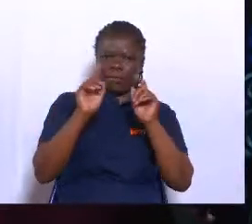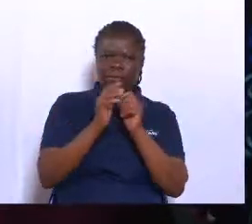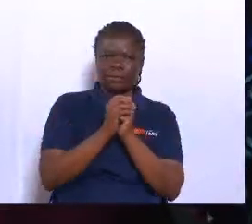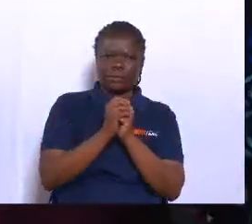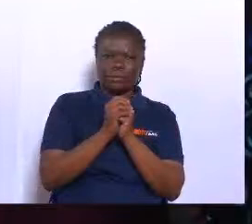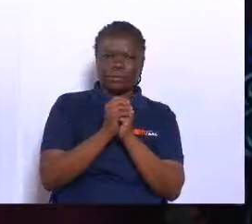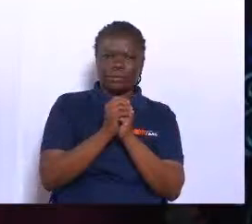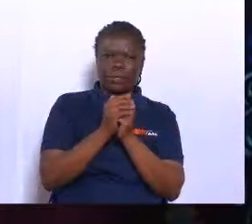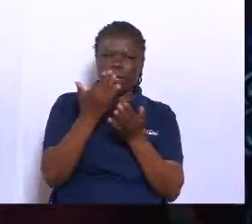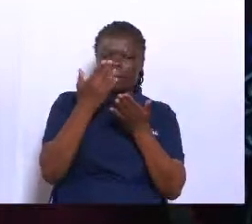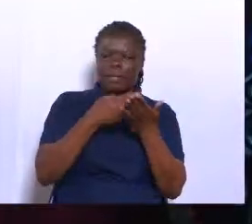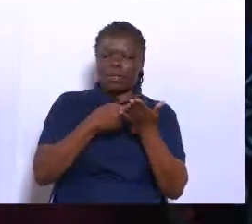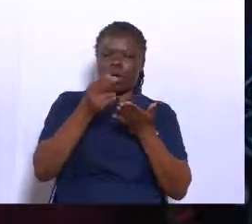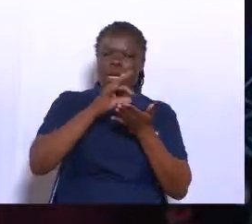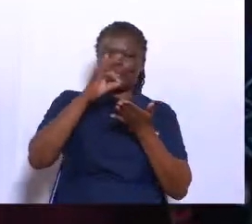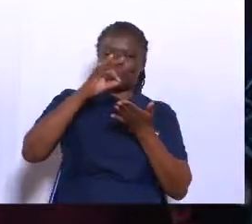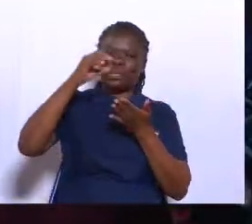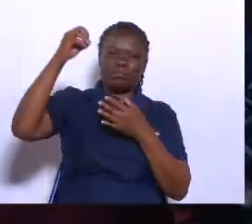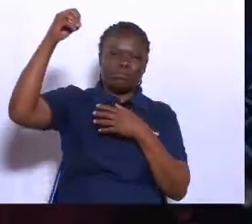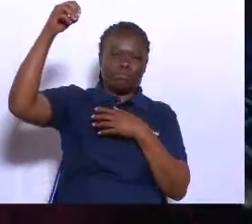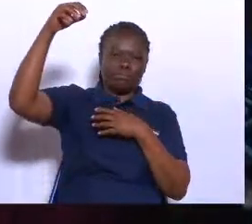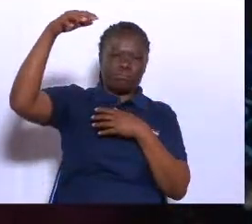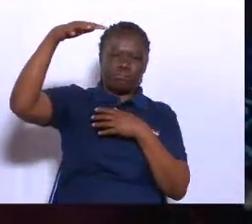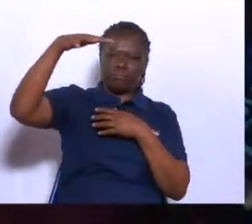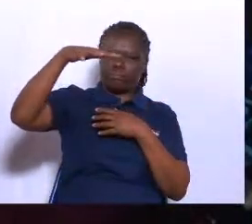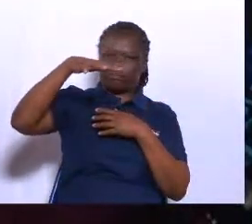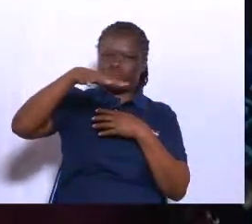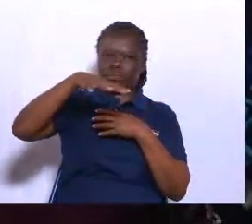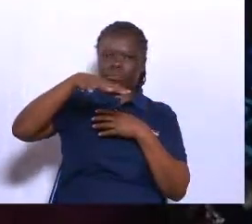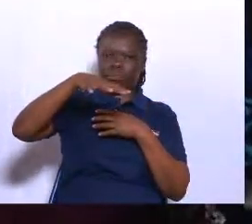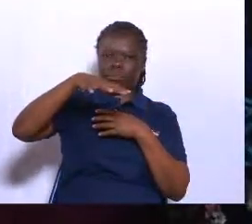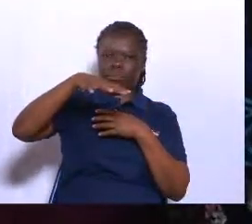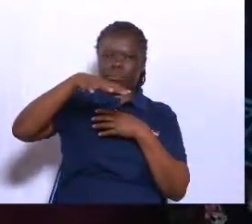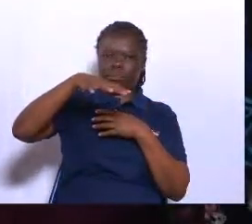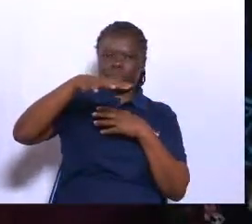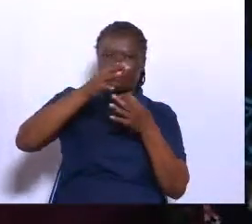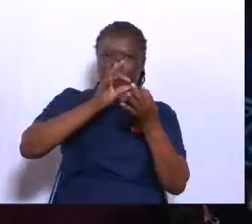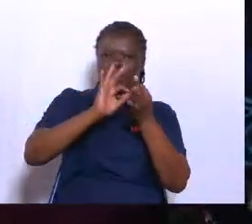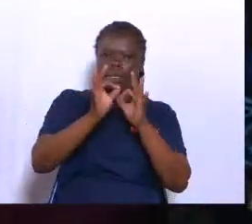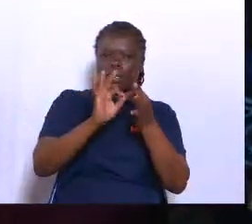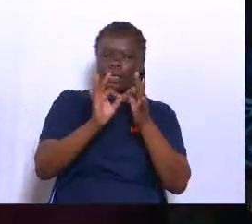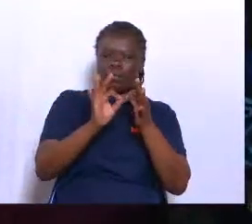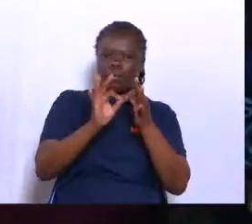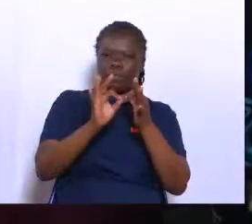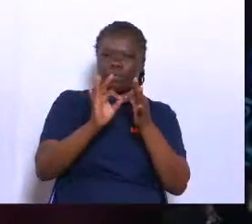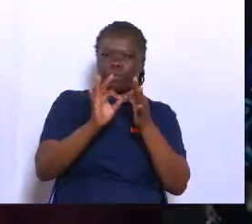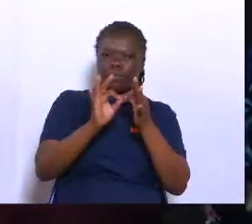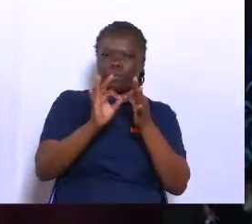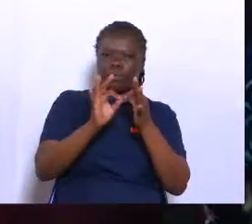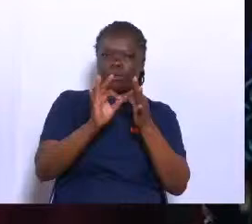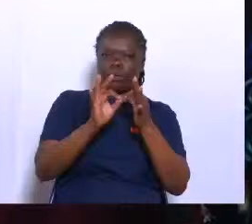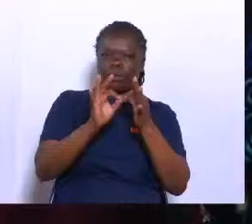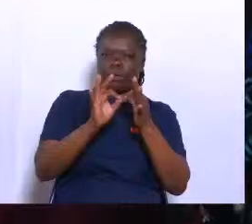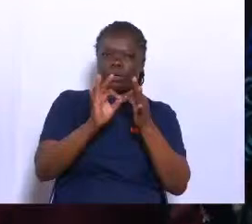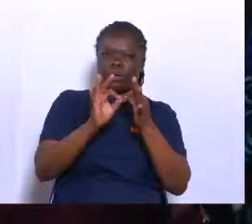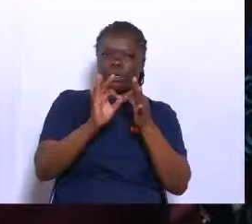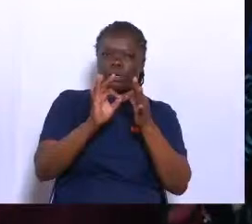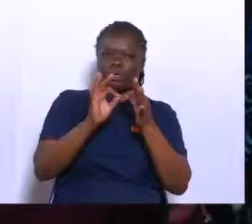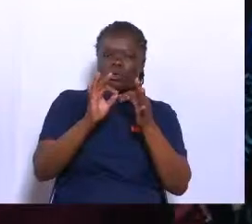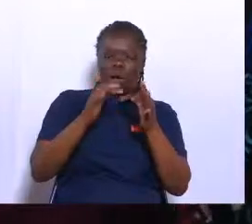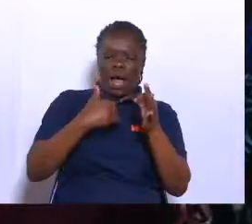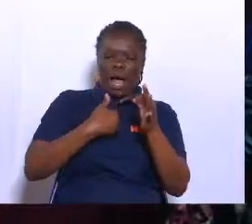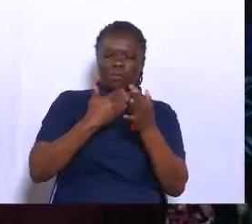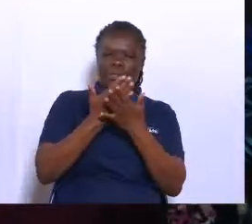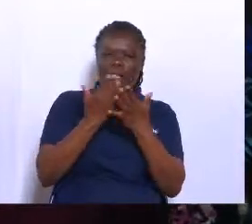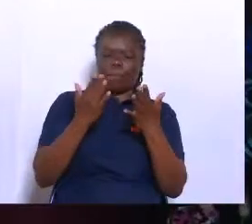that the Holy Spirit will come down. Ili Roho wa Mungu aweze kushuka. If you're with somebody that you know should come, kama pray for them. Unakaa